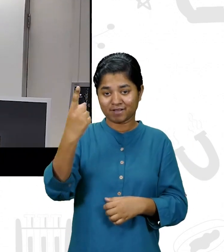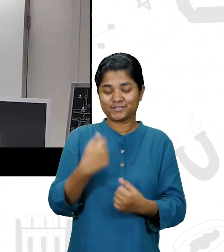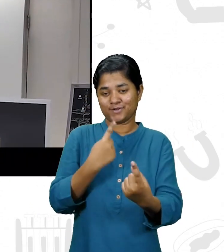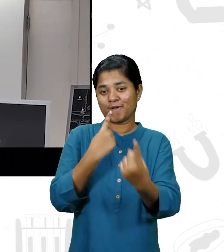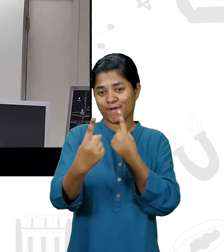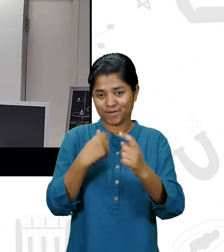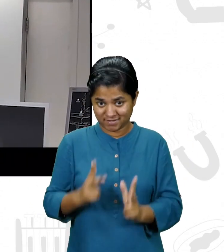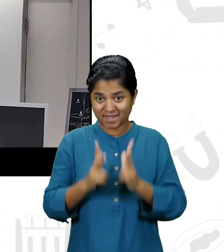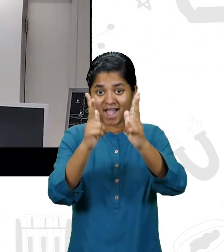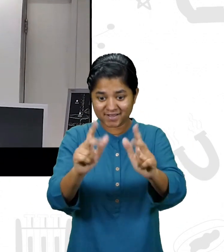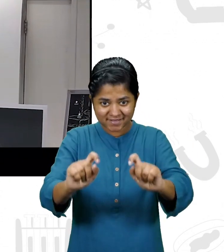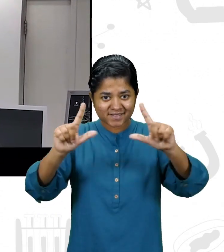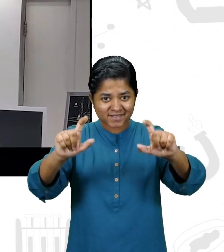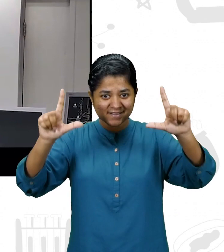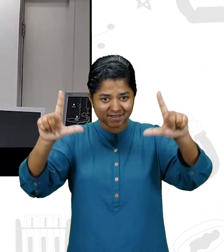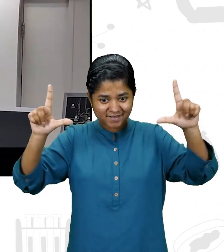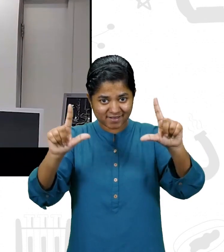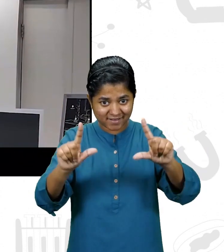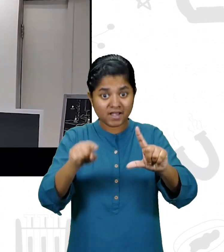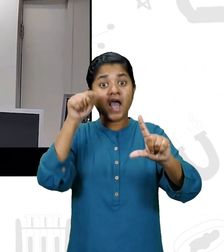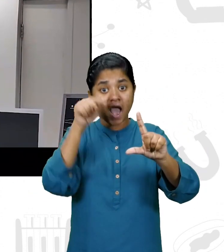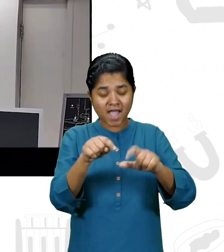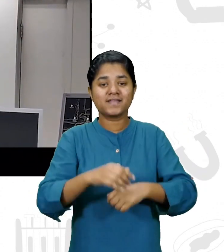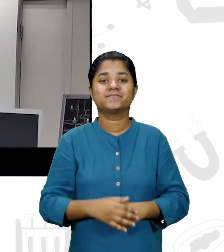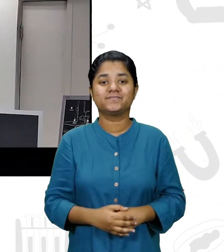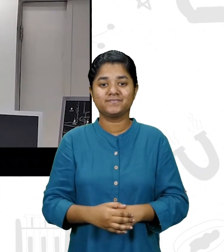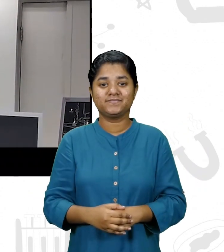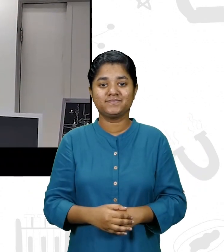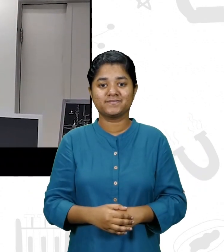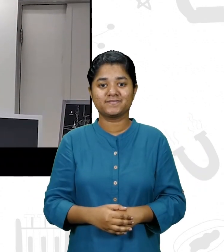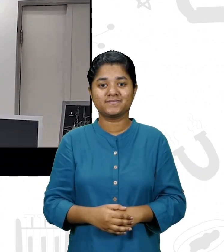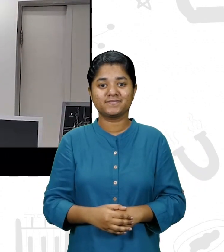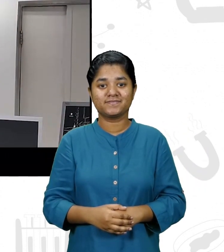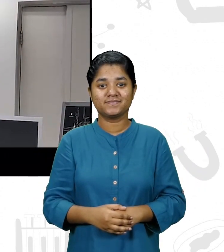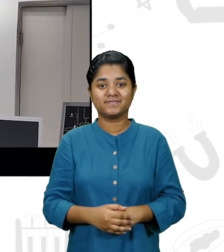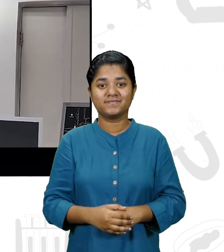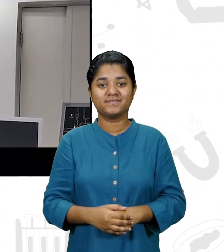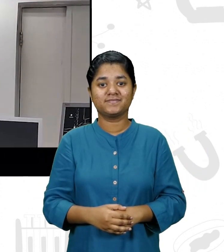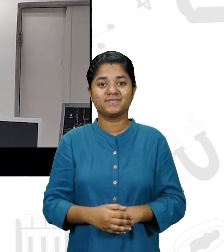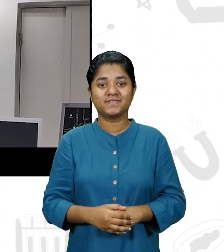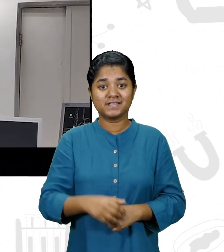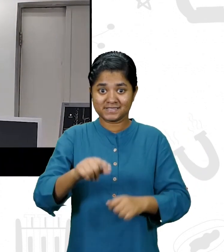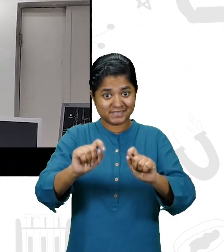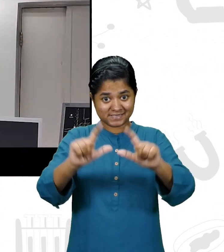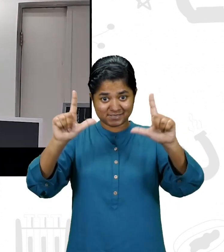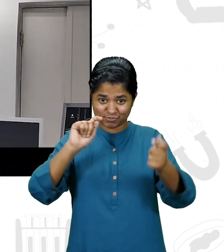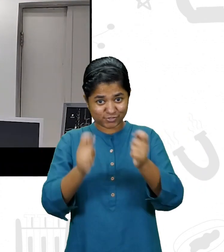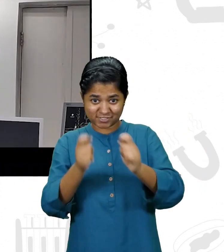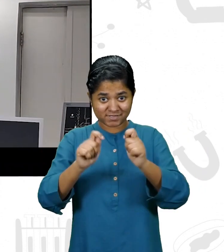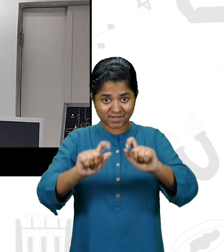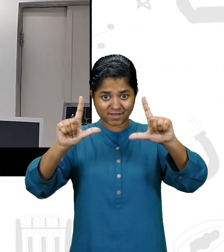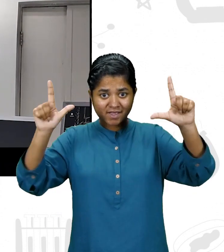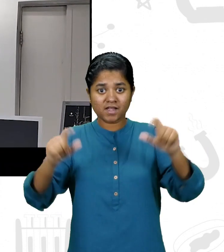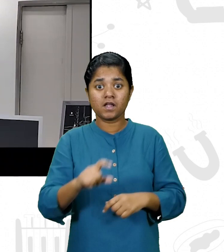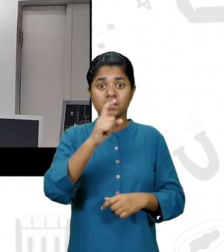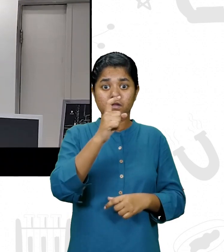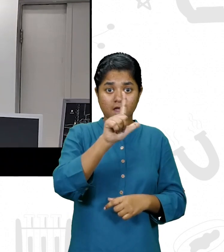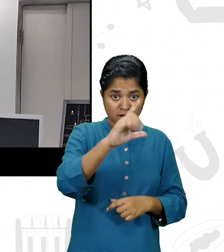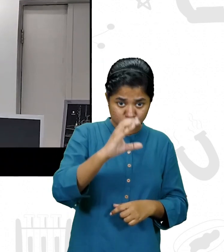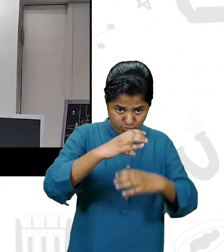The typical magnification, first I'll talk about the magnification. The typical magnification that you see under